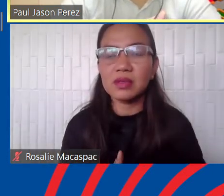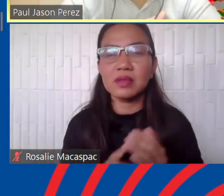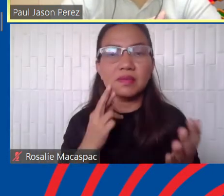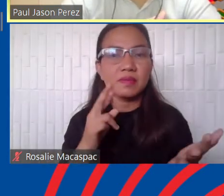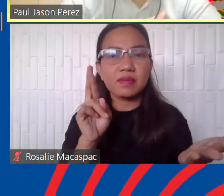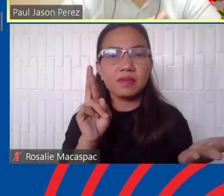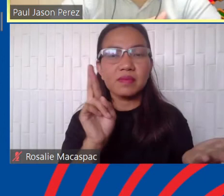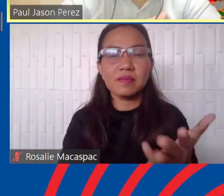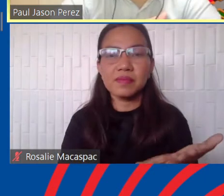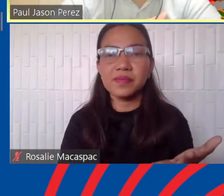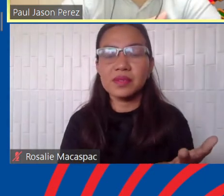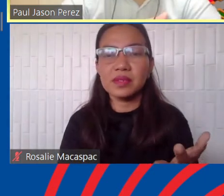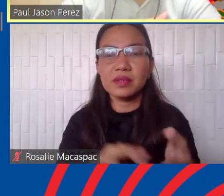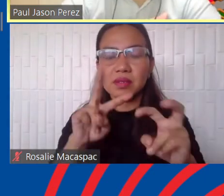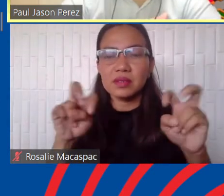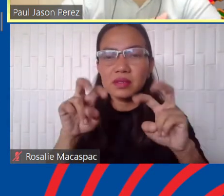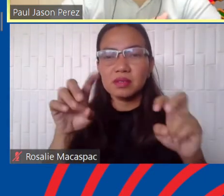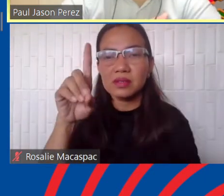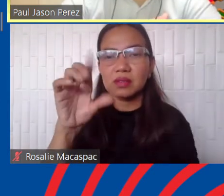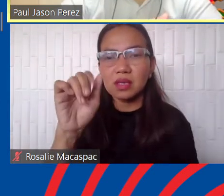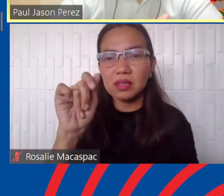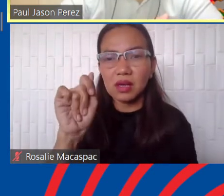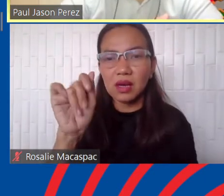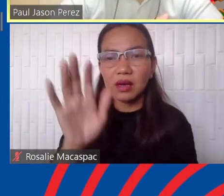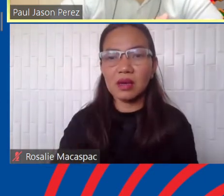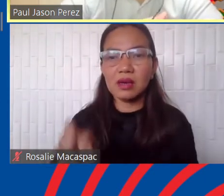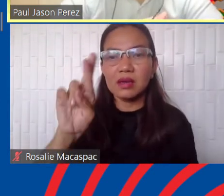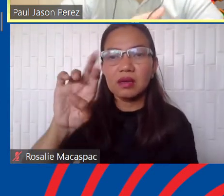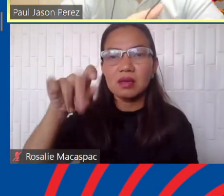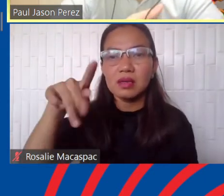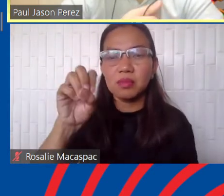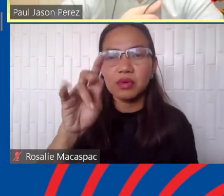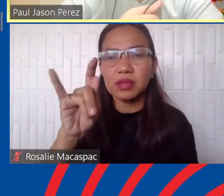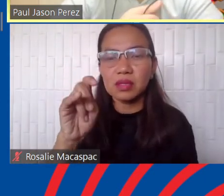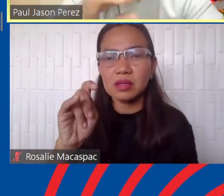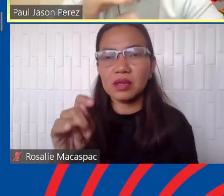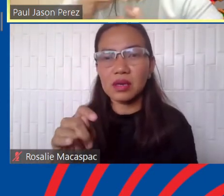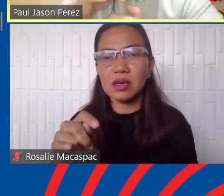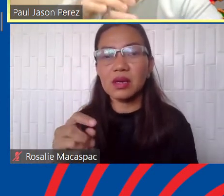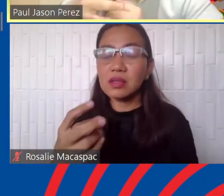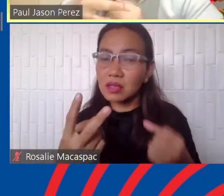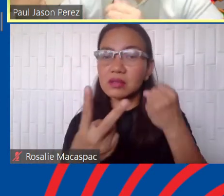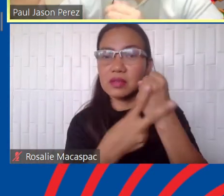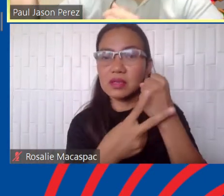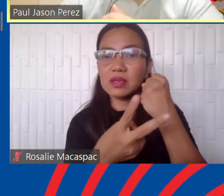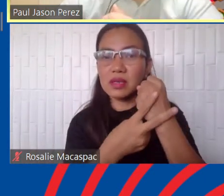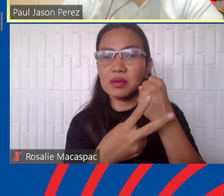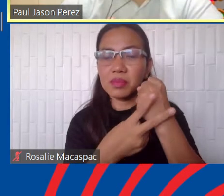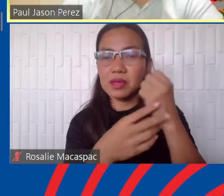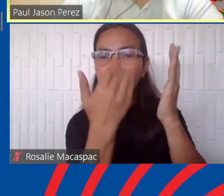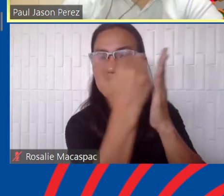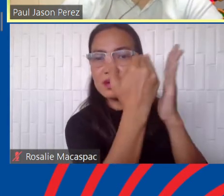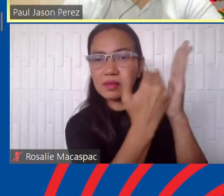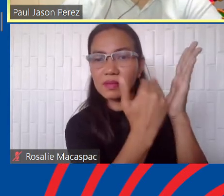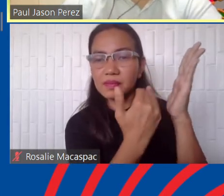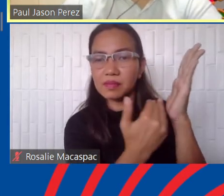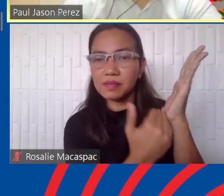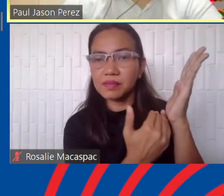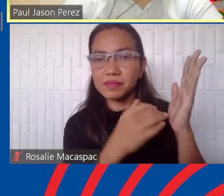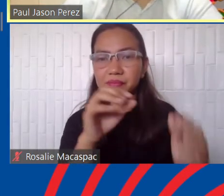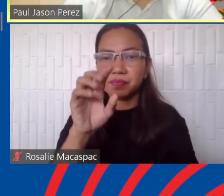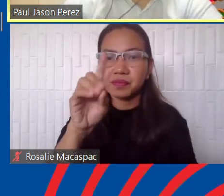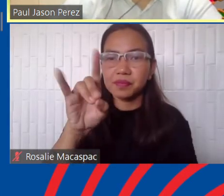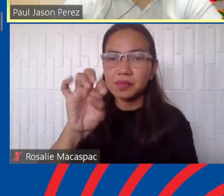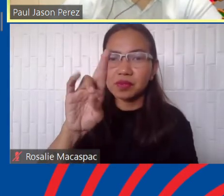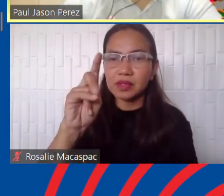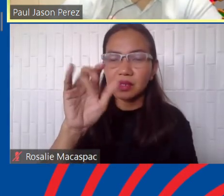of research data repositories is a directory. No? It's a registry directory of all of